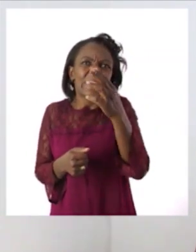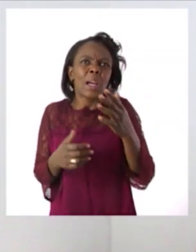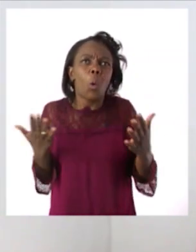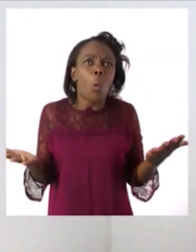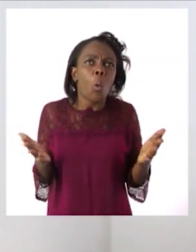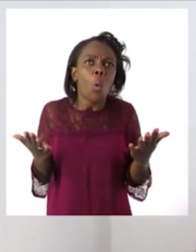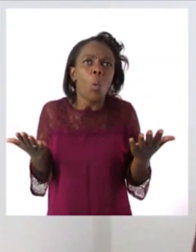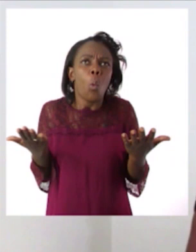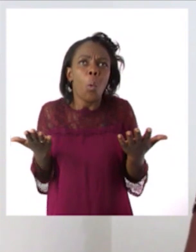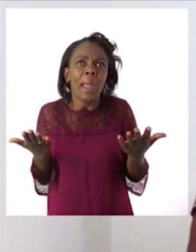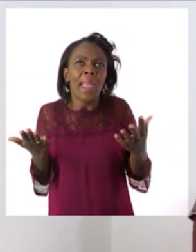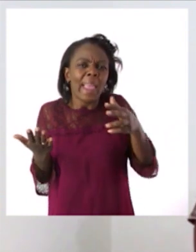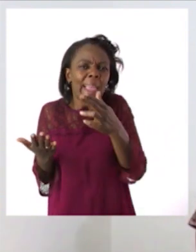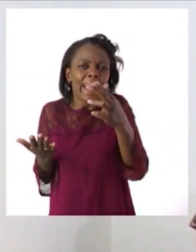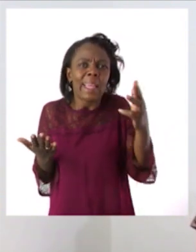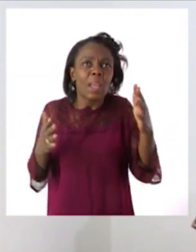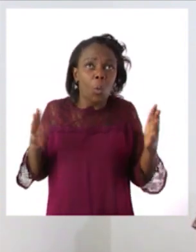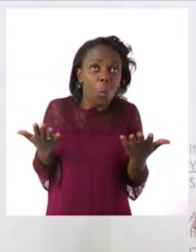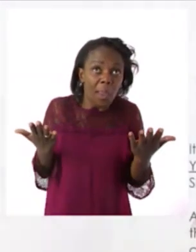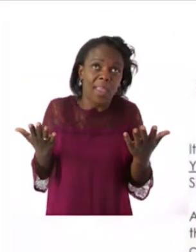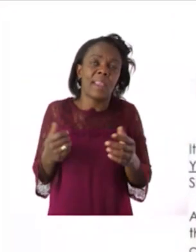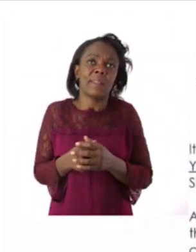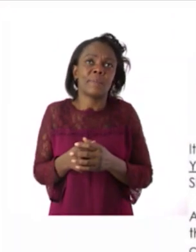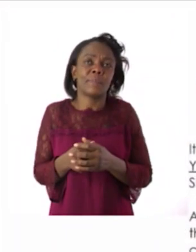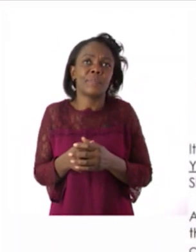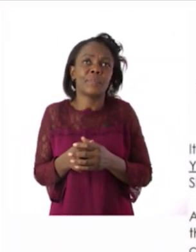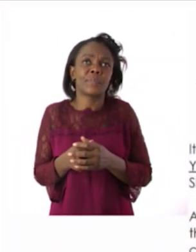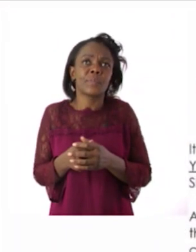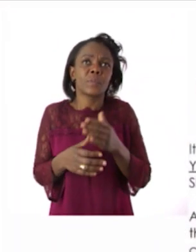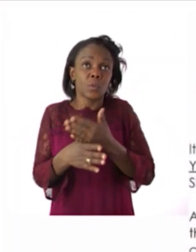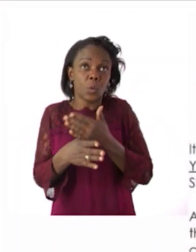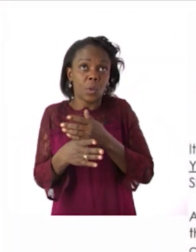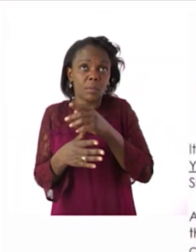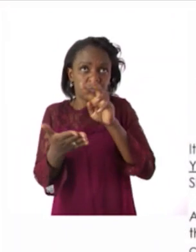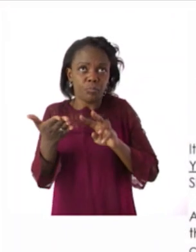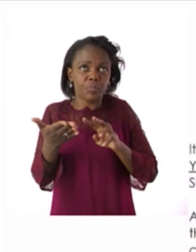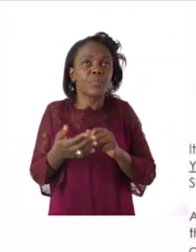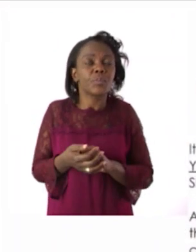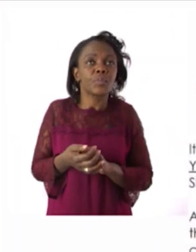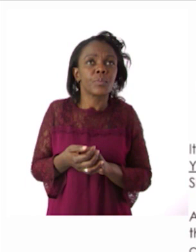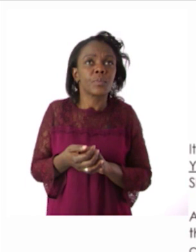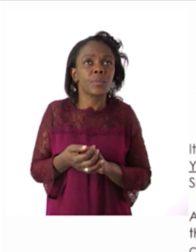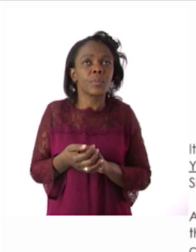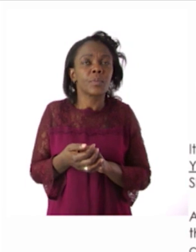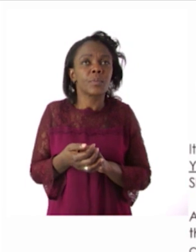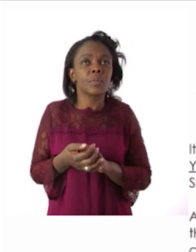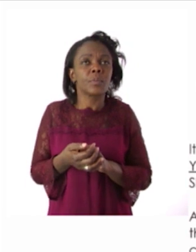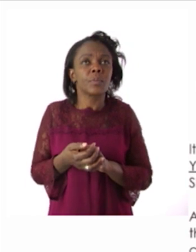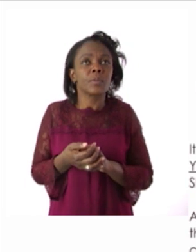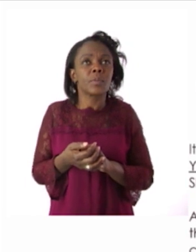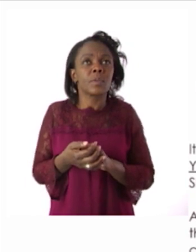syllables? Now, on our activity there, if you check, they have told us that we have to do what? We have